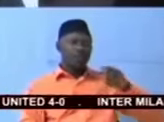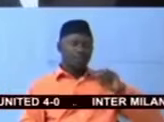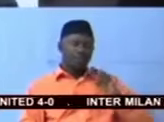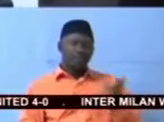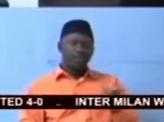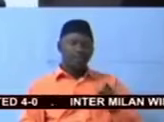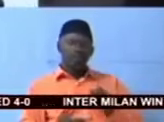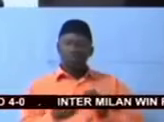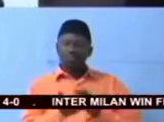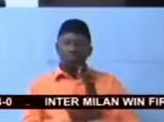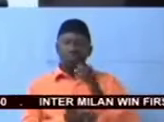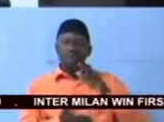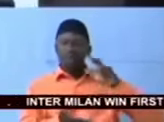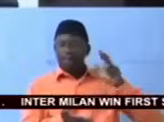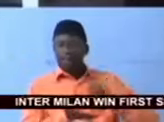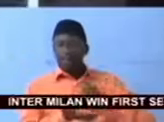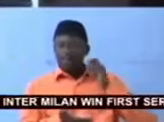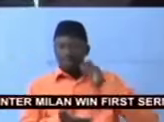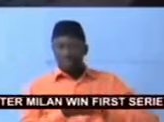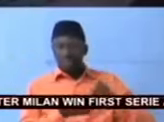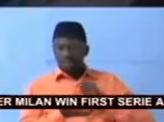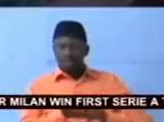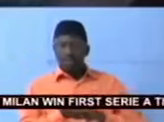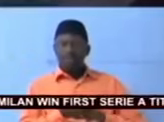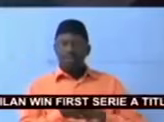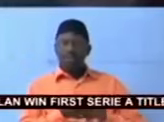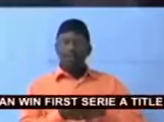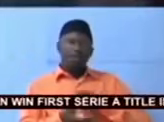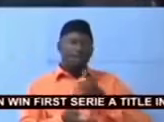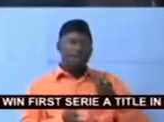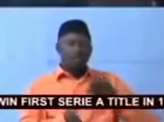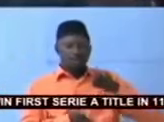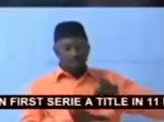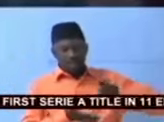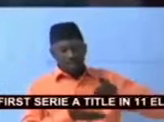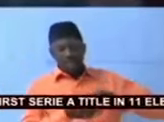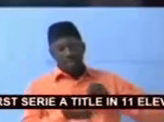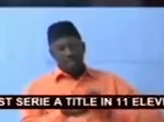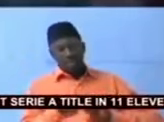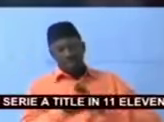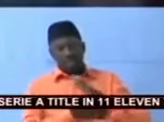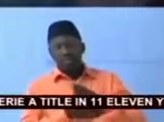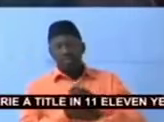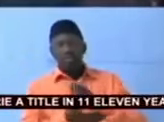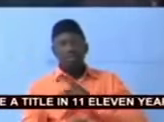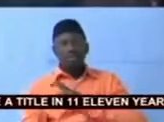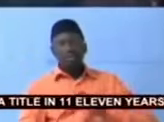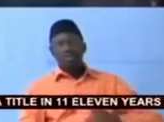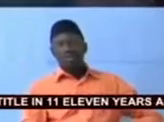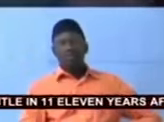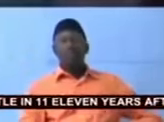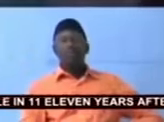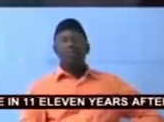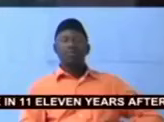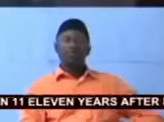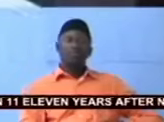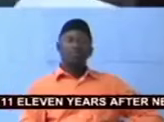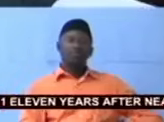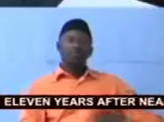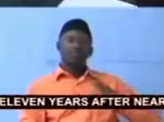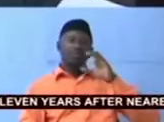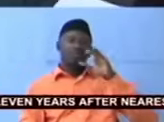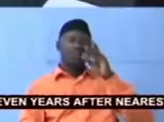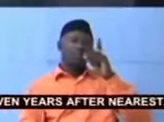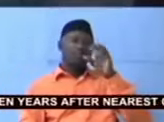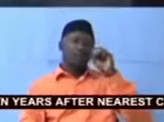And addressed to the chief of defense staff and also the inspector general of police, if I'm correct. Chief of defense staff and inspector general of police. Can you also